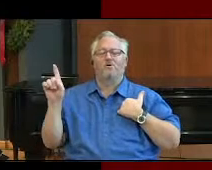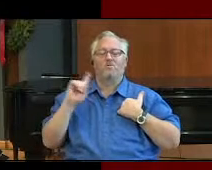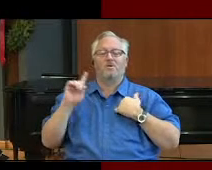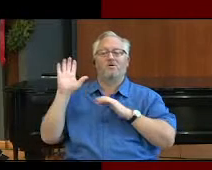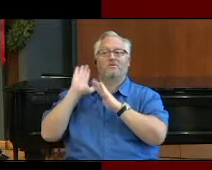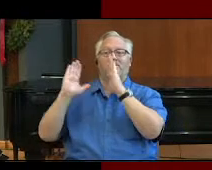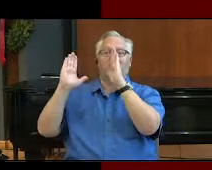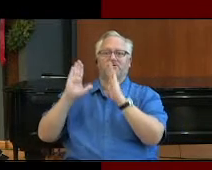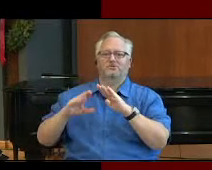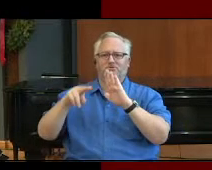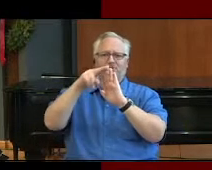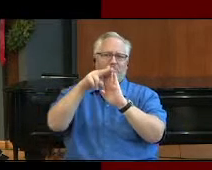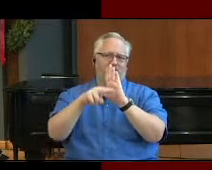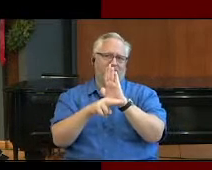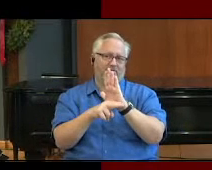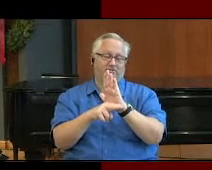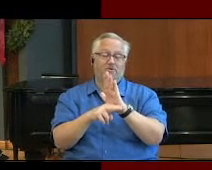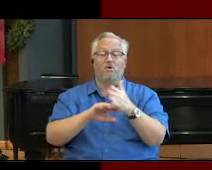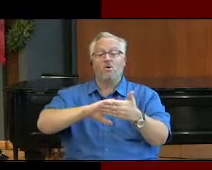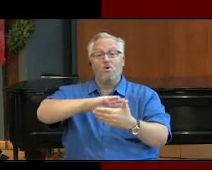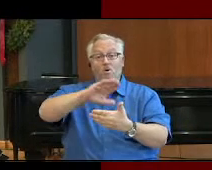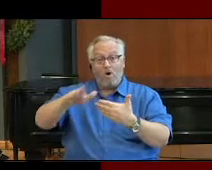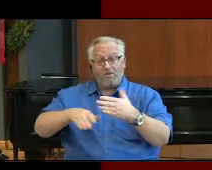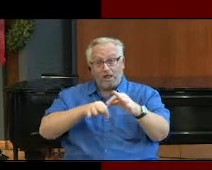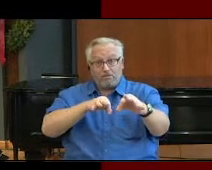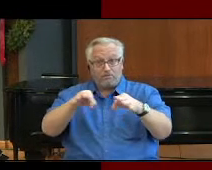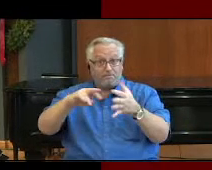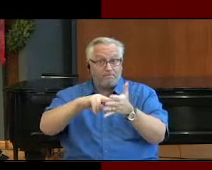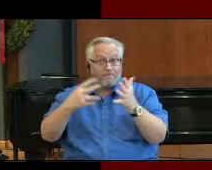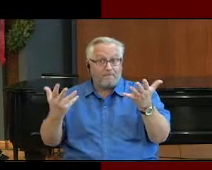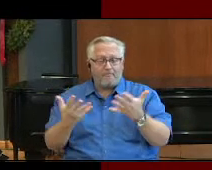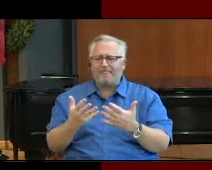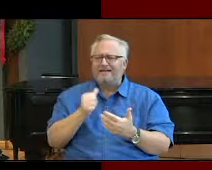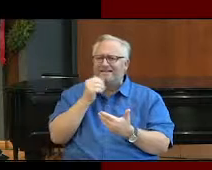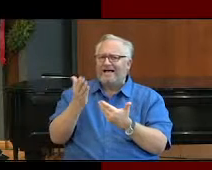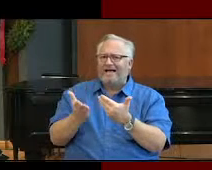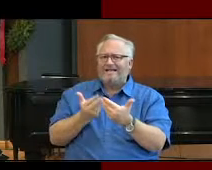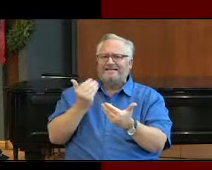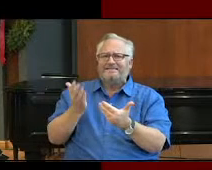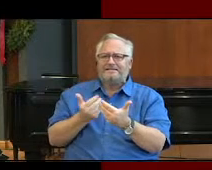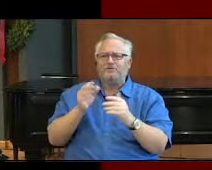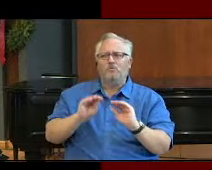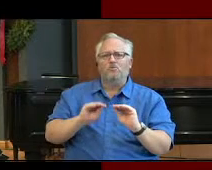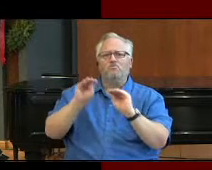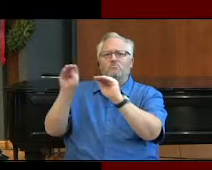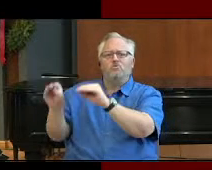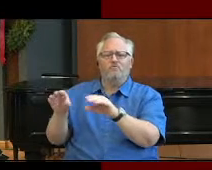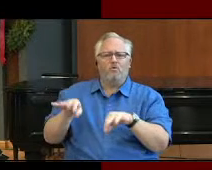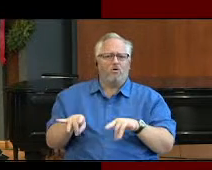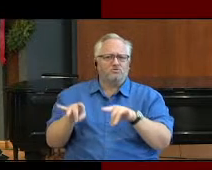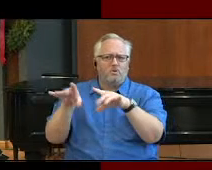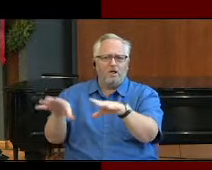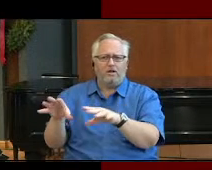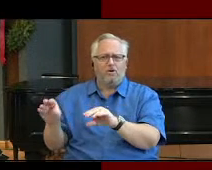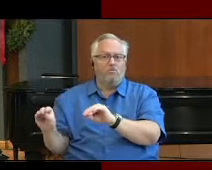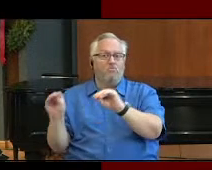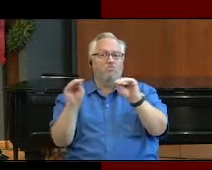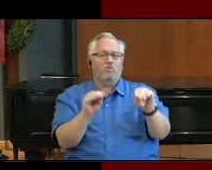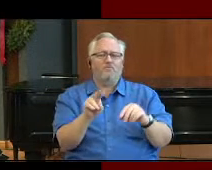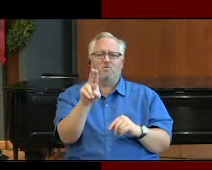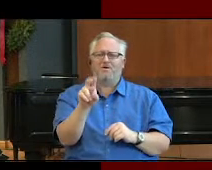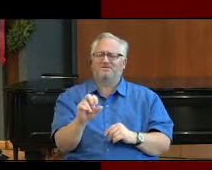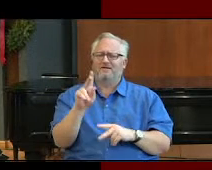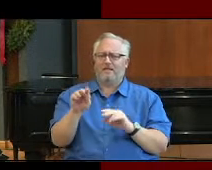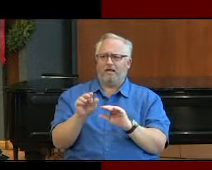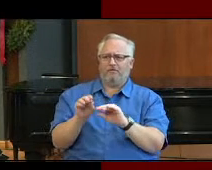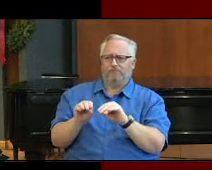buried. All this is to say that these people are not easily moved to Australia or the United States. Such displacement